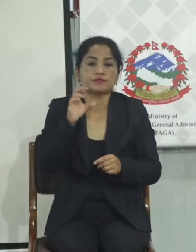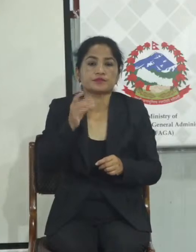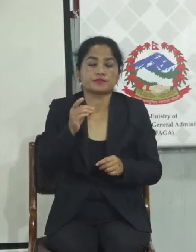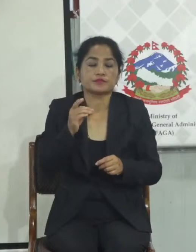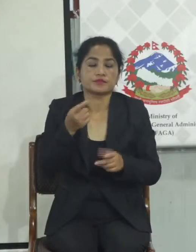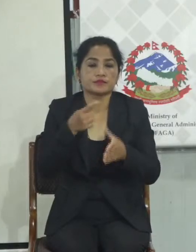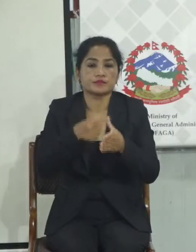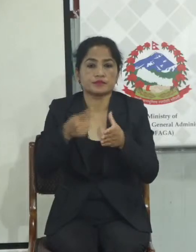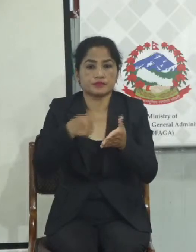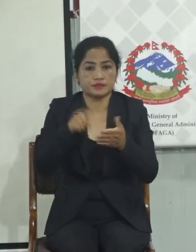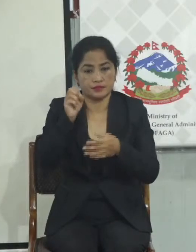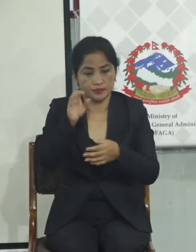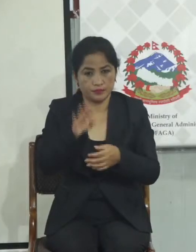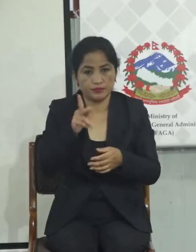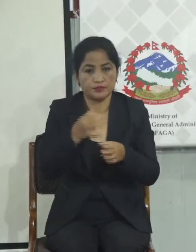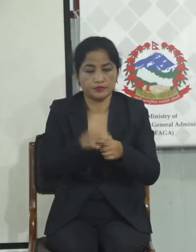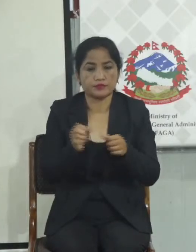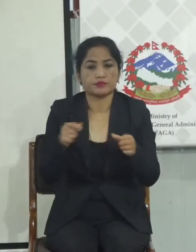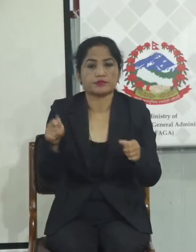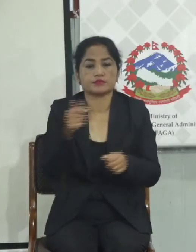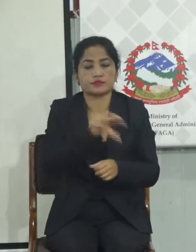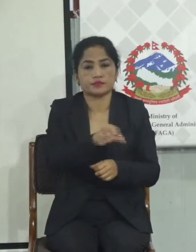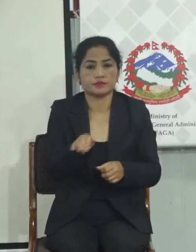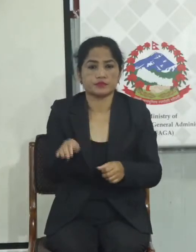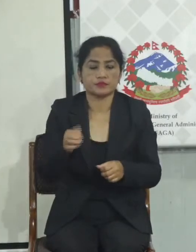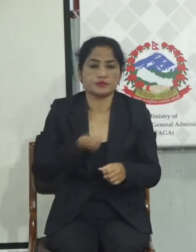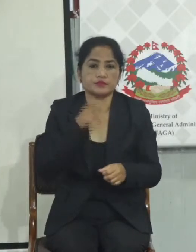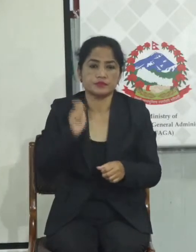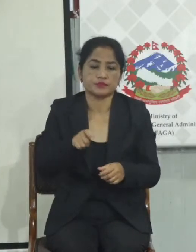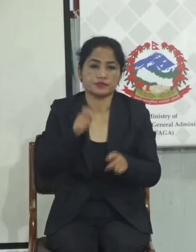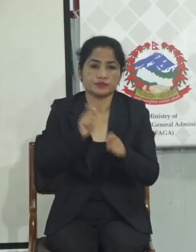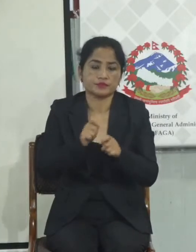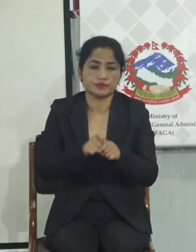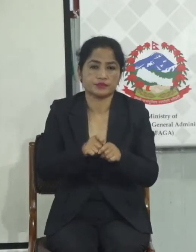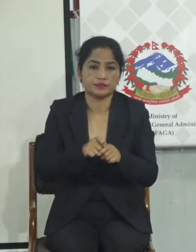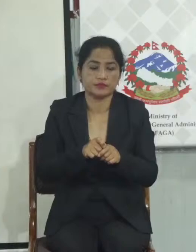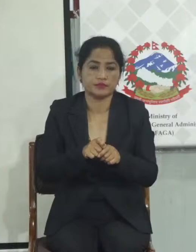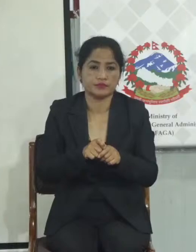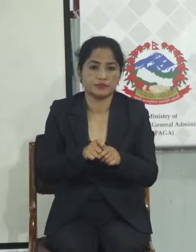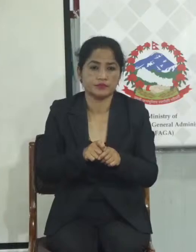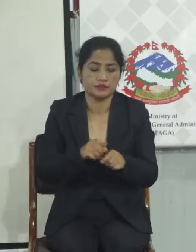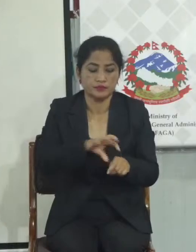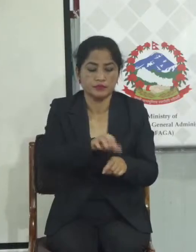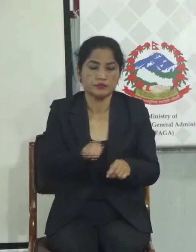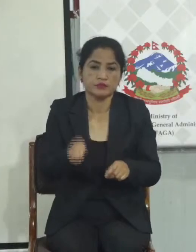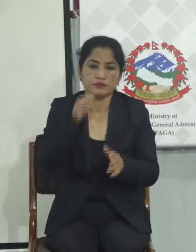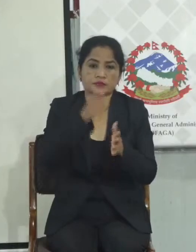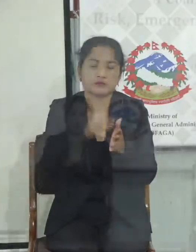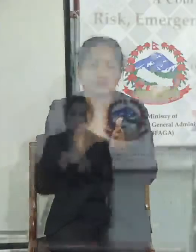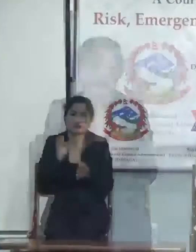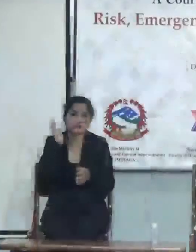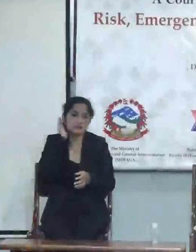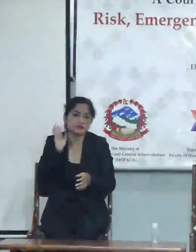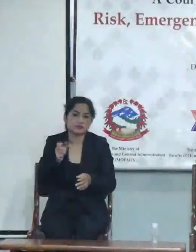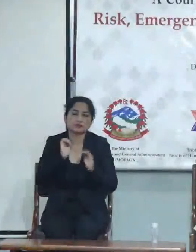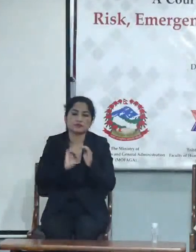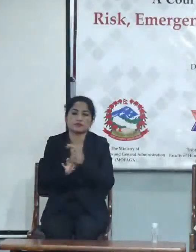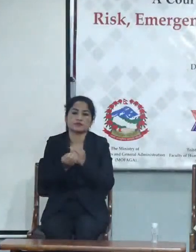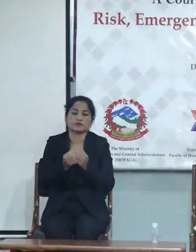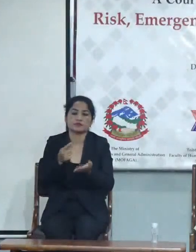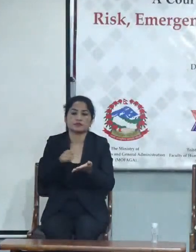of certain what they can have a licensing for the local radio operations. And